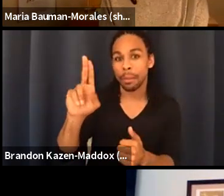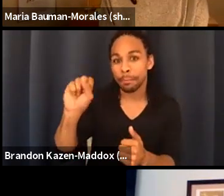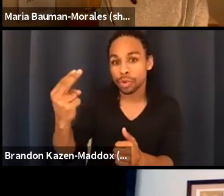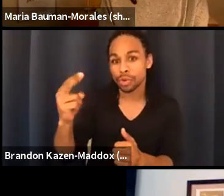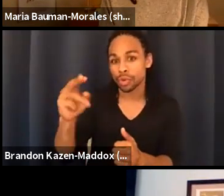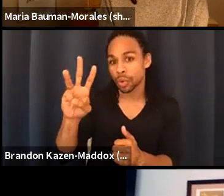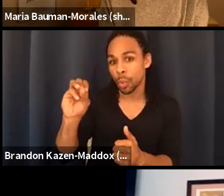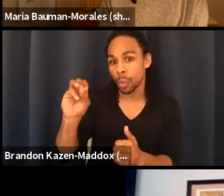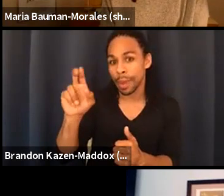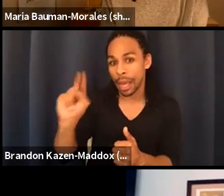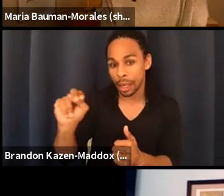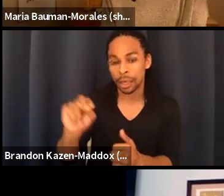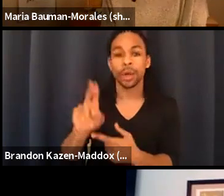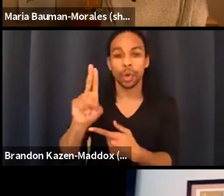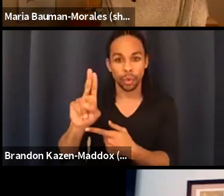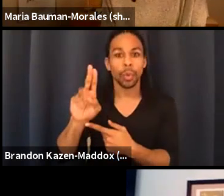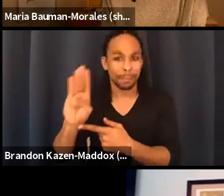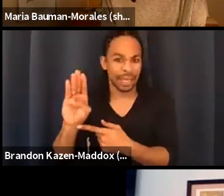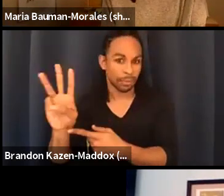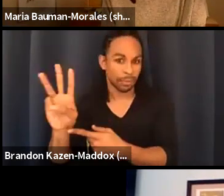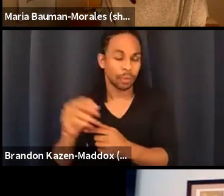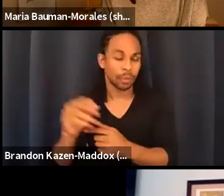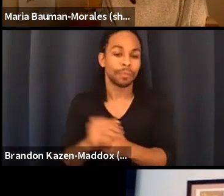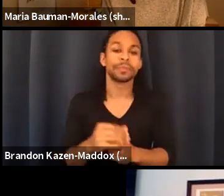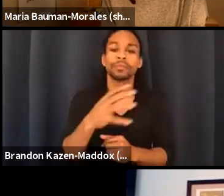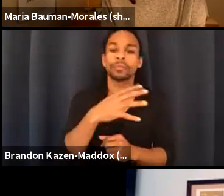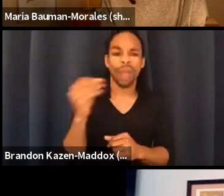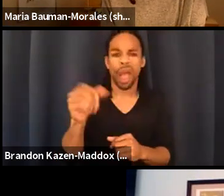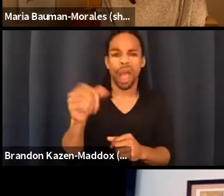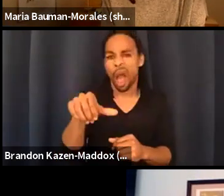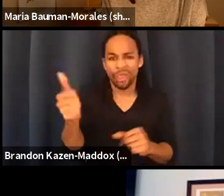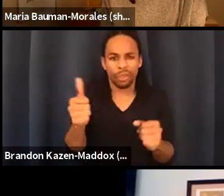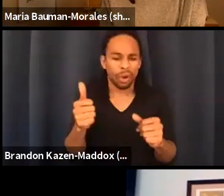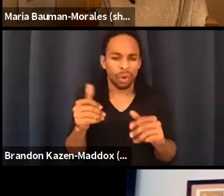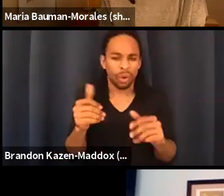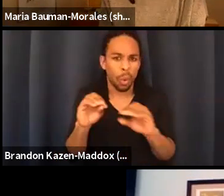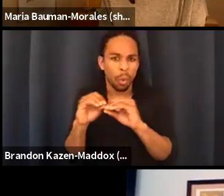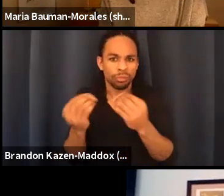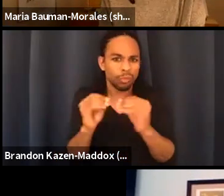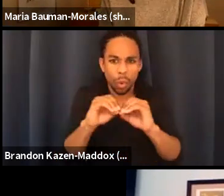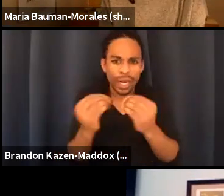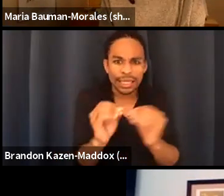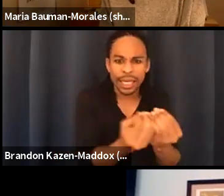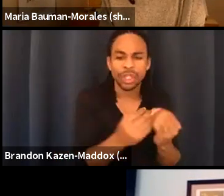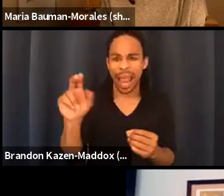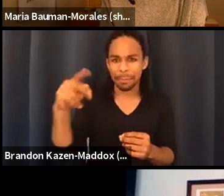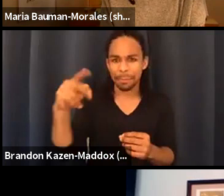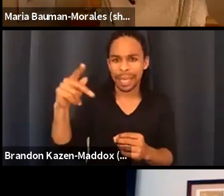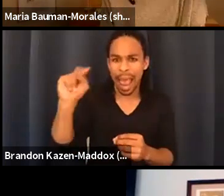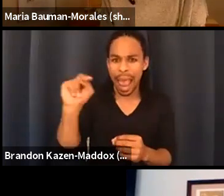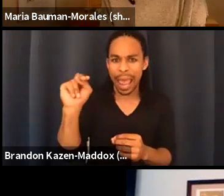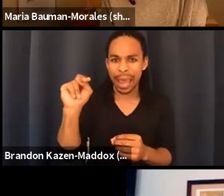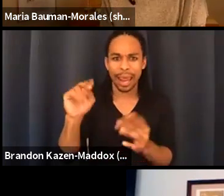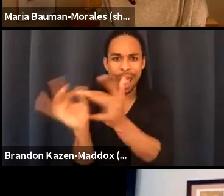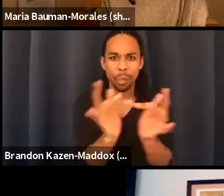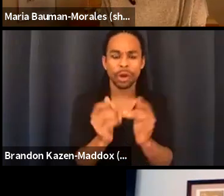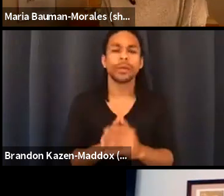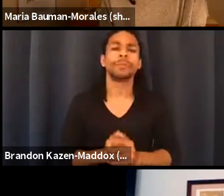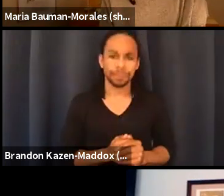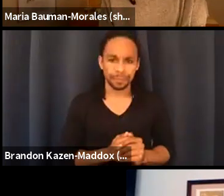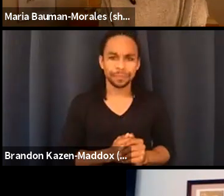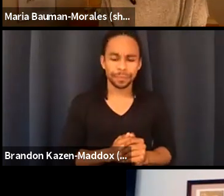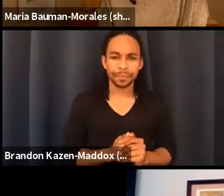many organizers on the NPN and the NPN circuit and network. It's a way of creating a more